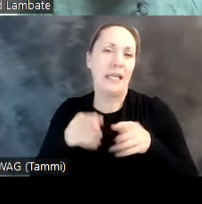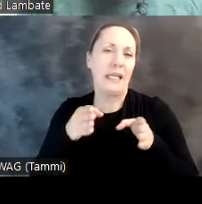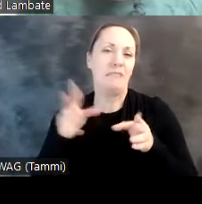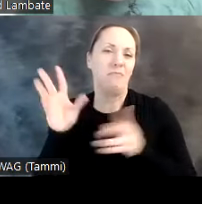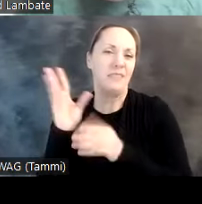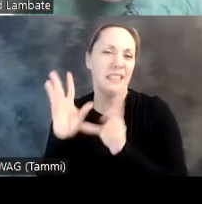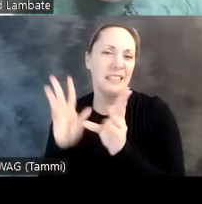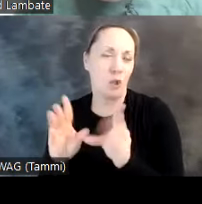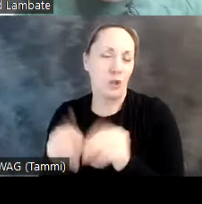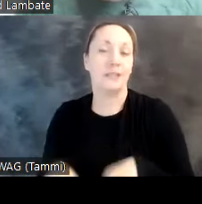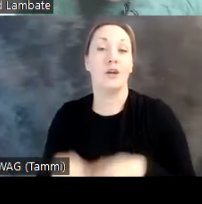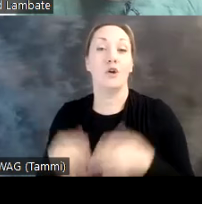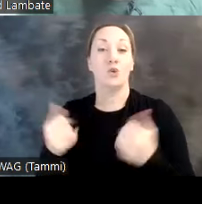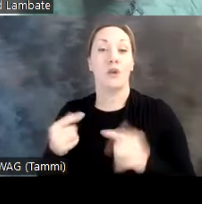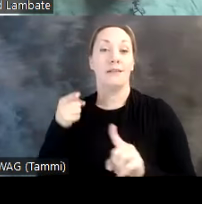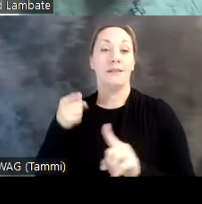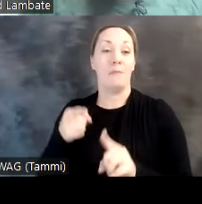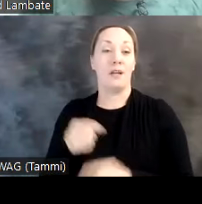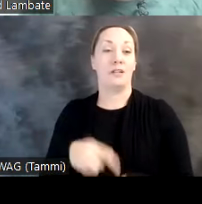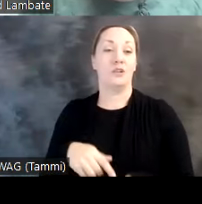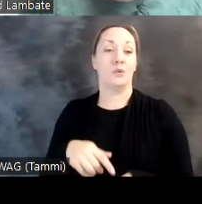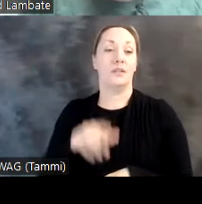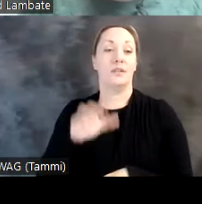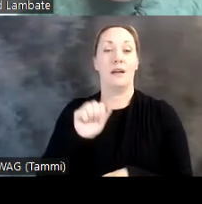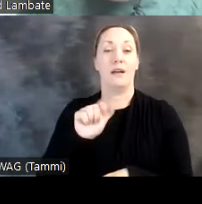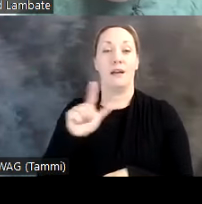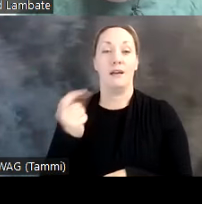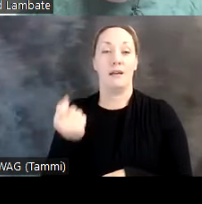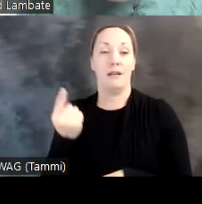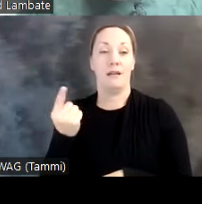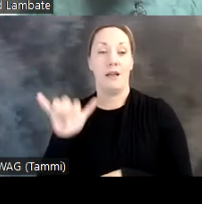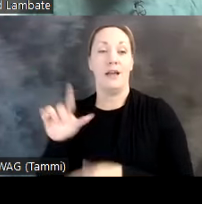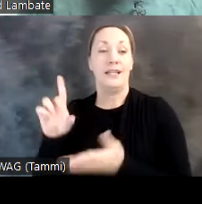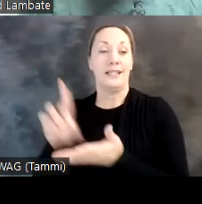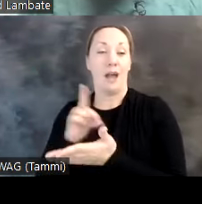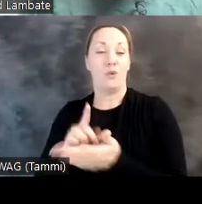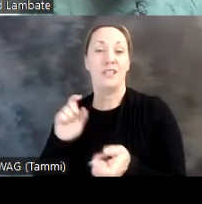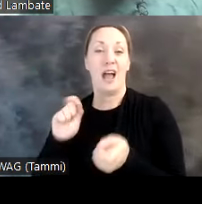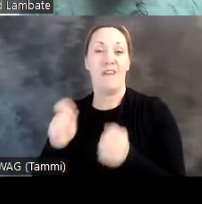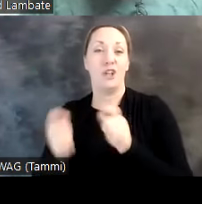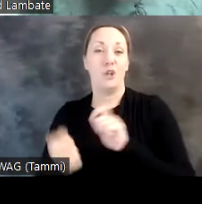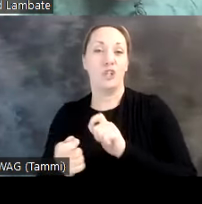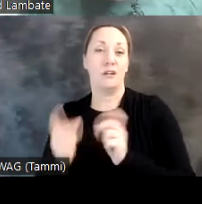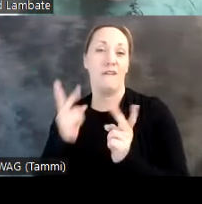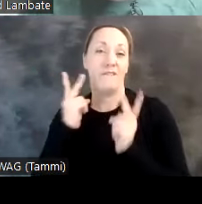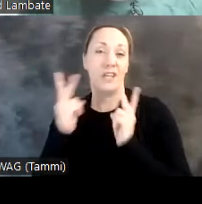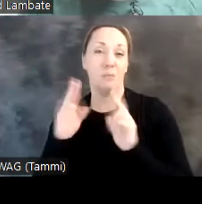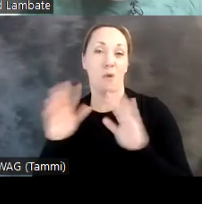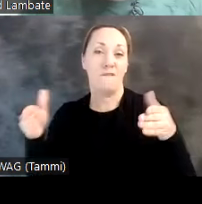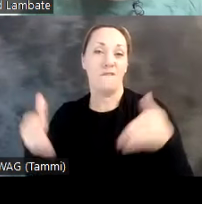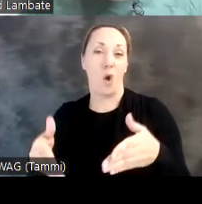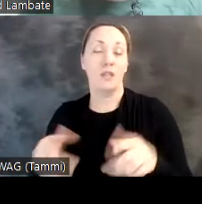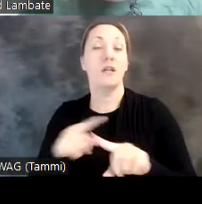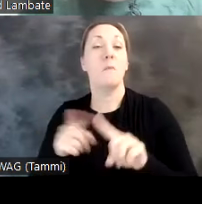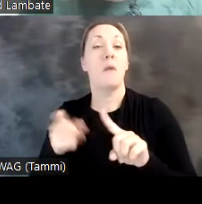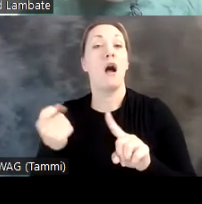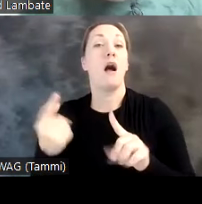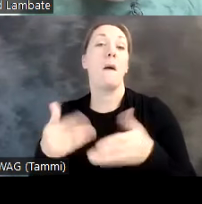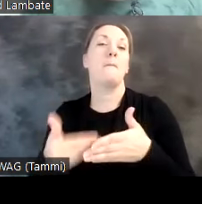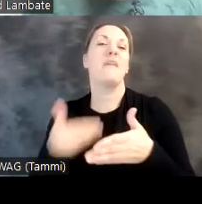Today's topic, it will be on A11y Diaries, Evolution of Visible Focus. And before we move ahead and delve into the